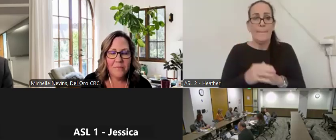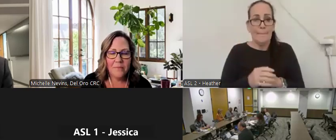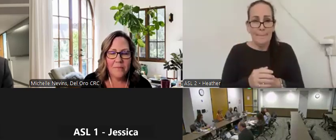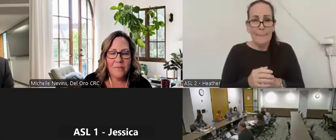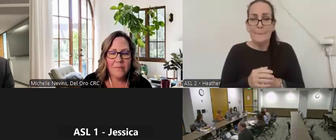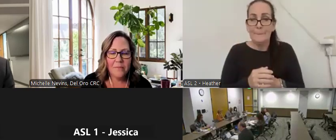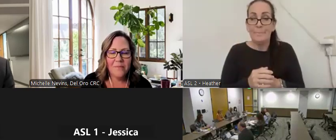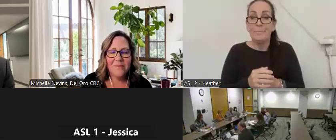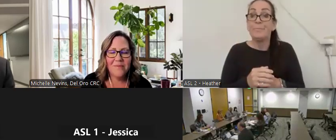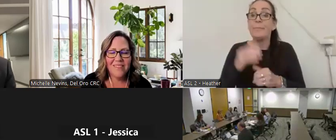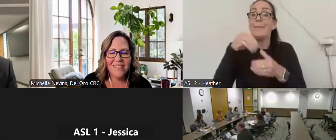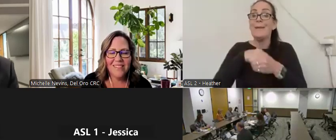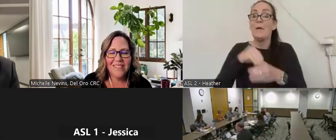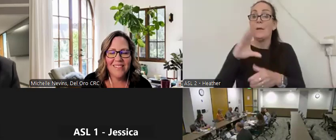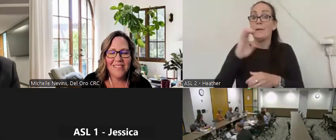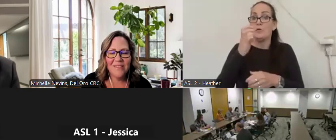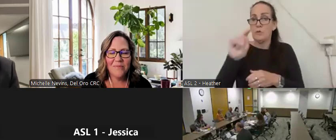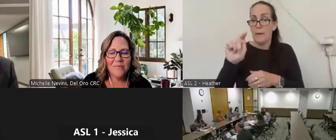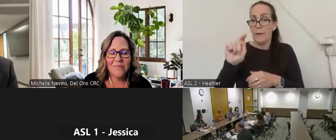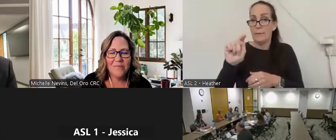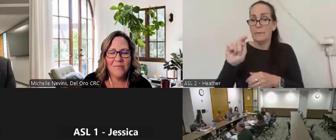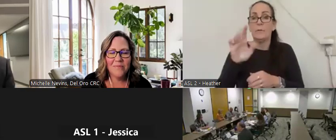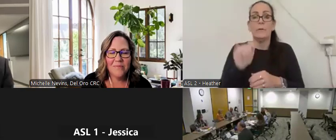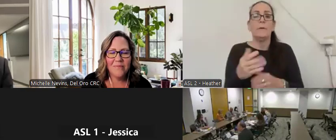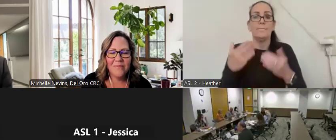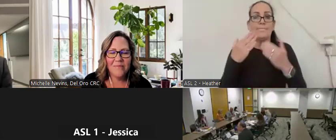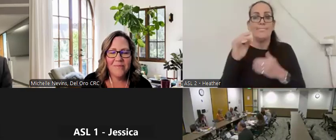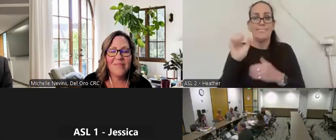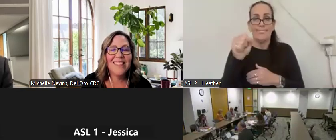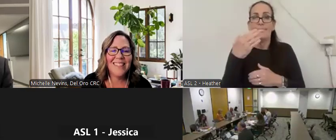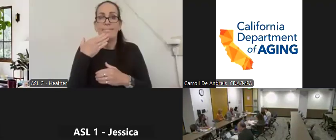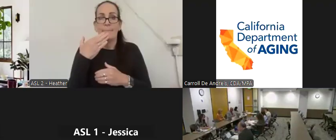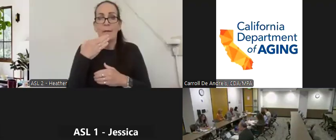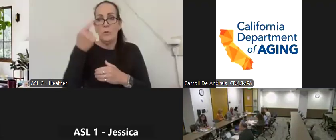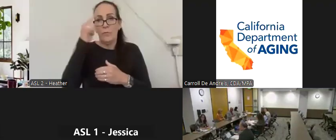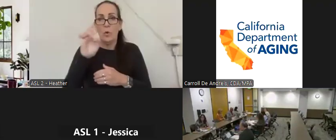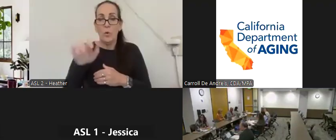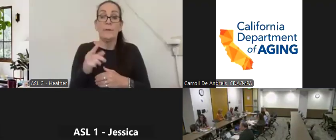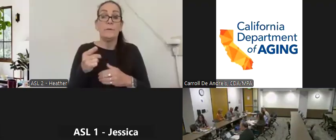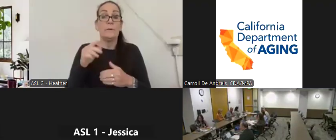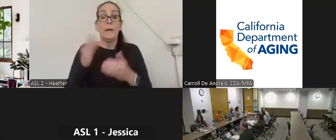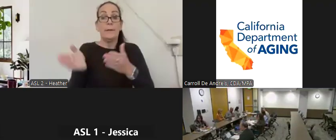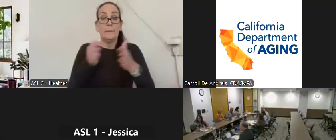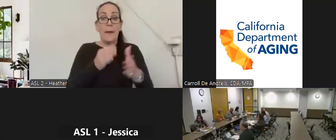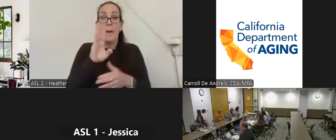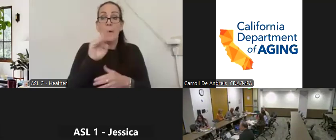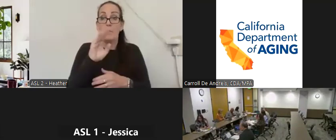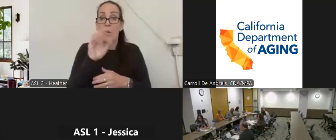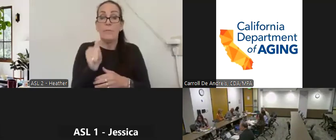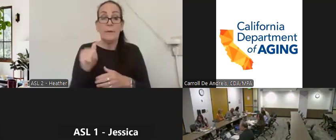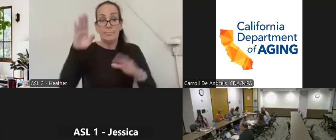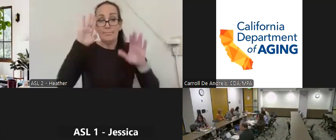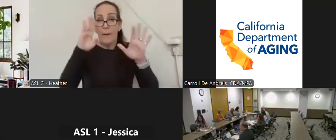All right. Thank you for that question. And we'll move on to Barbara. Hi, Michelle. Great Hi. presentation.